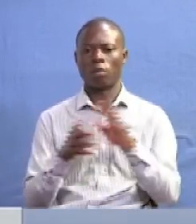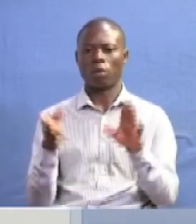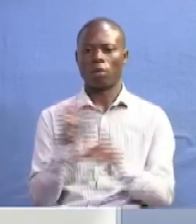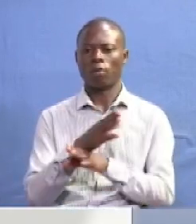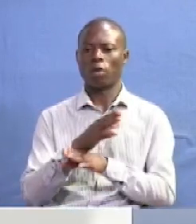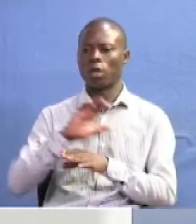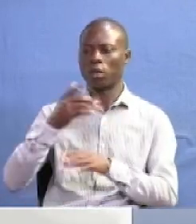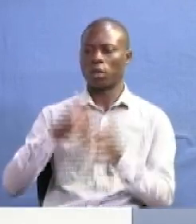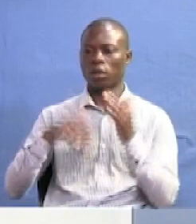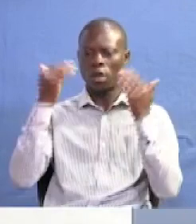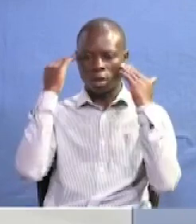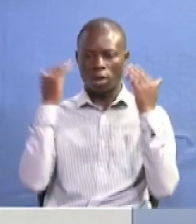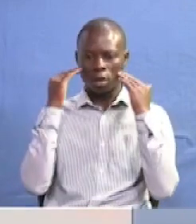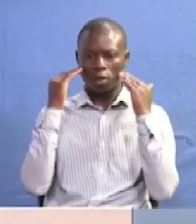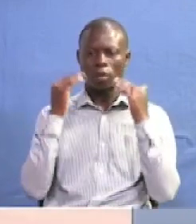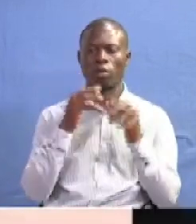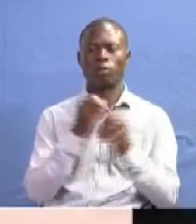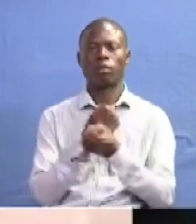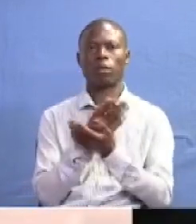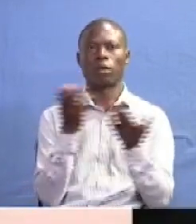Court, as Jael Nyabuchi reports.